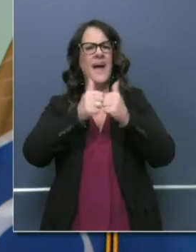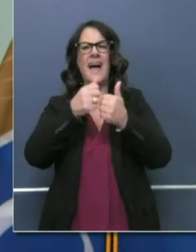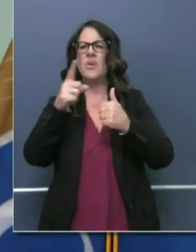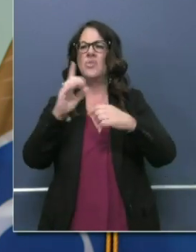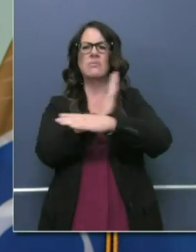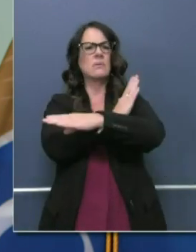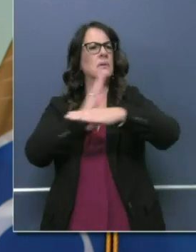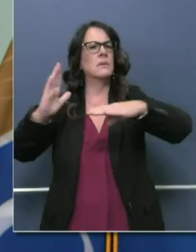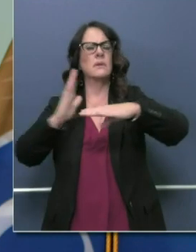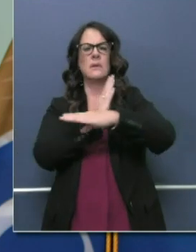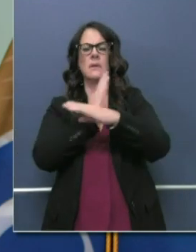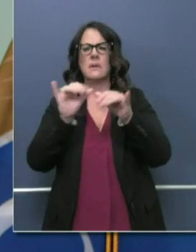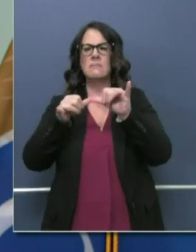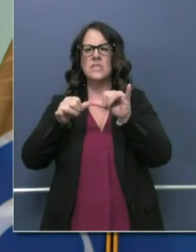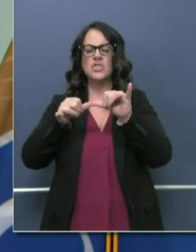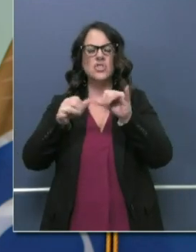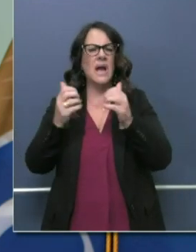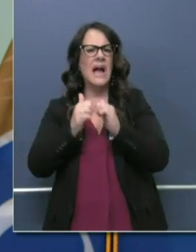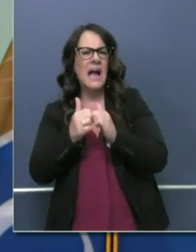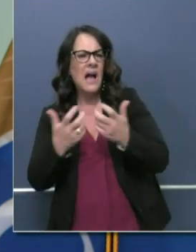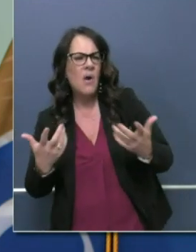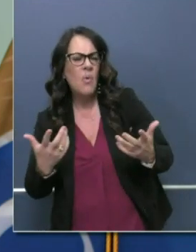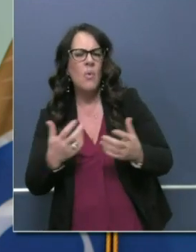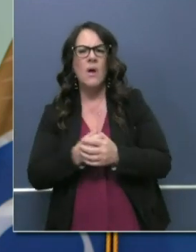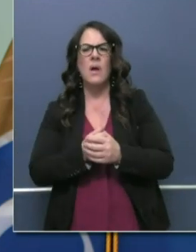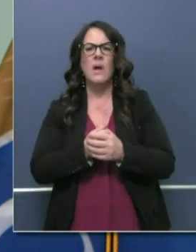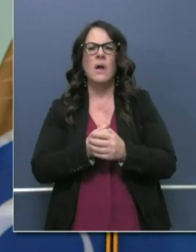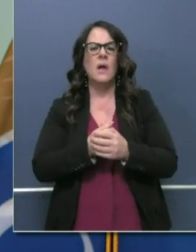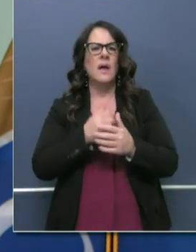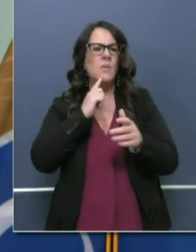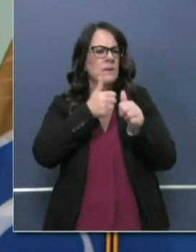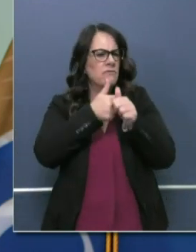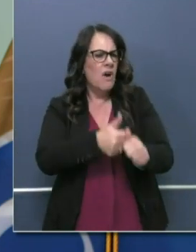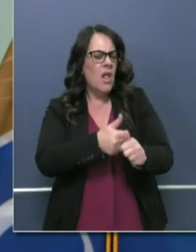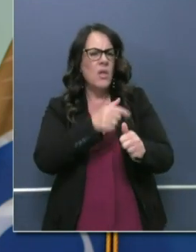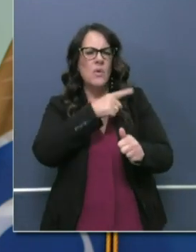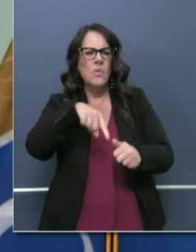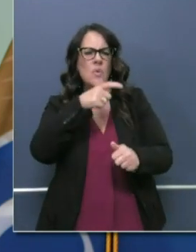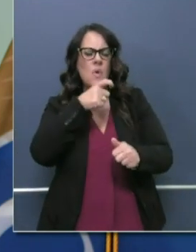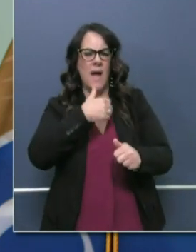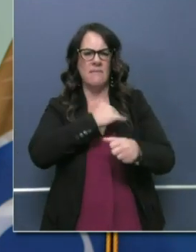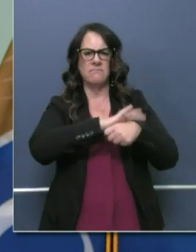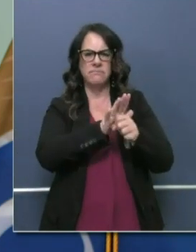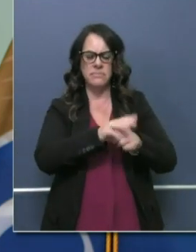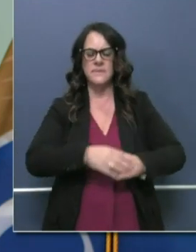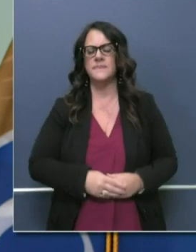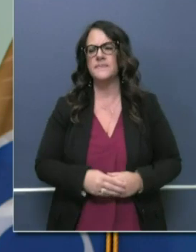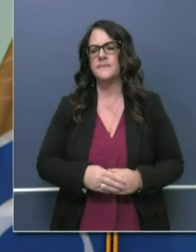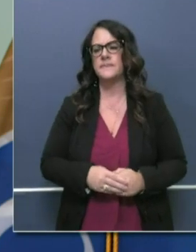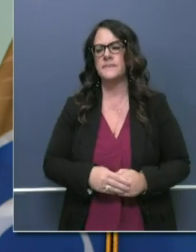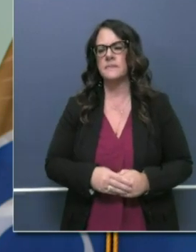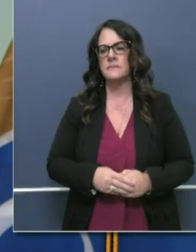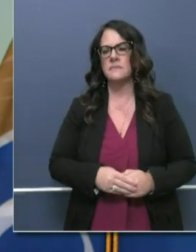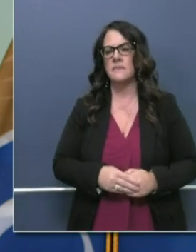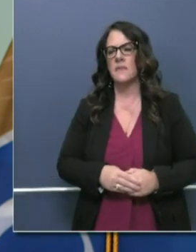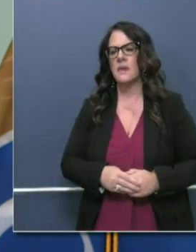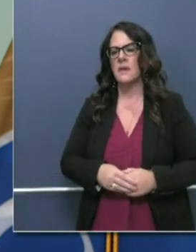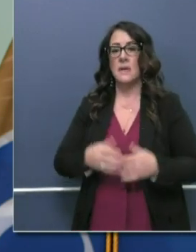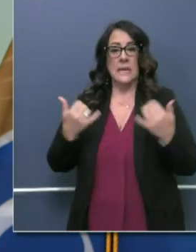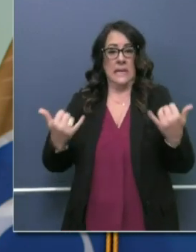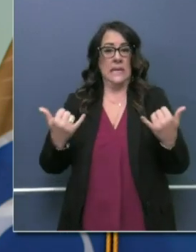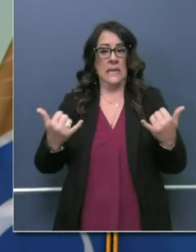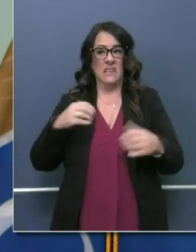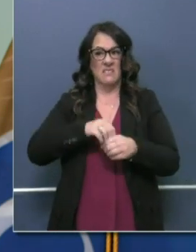it so that we can include COVID-19 in the tracing? 23 counties currently are actively